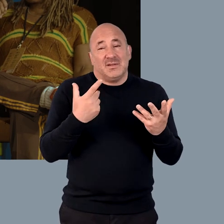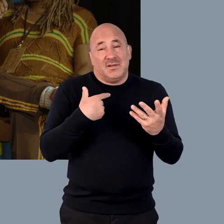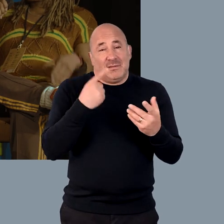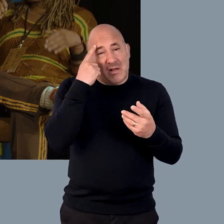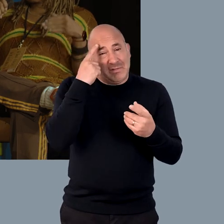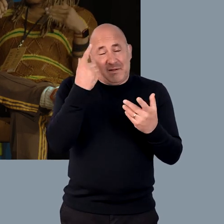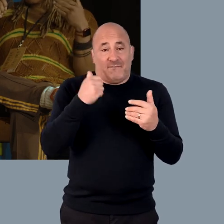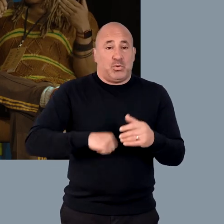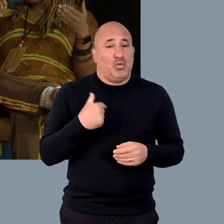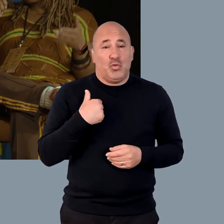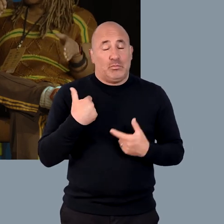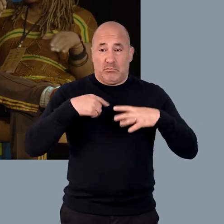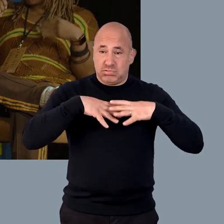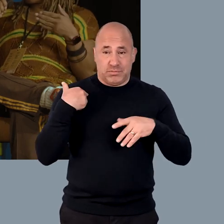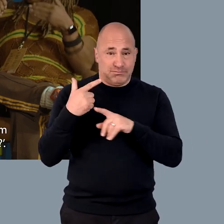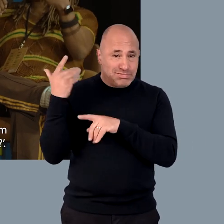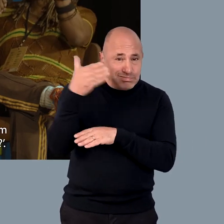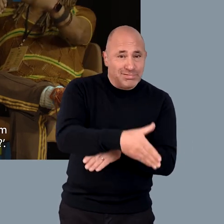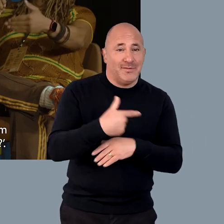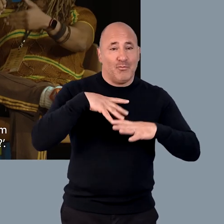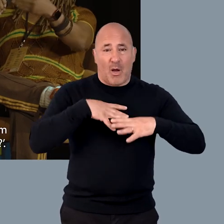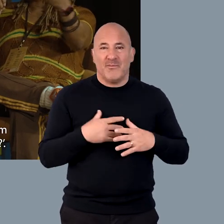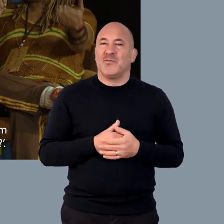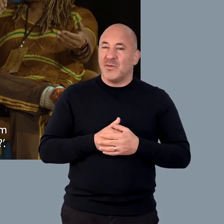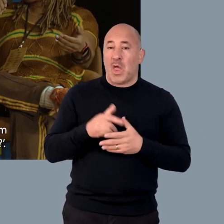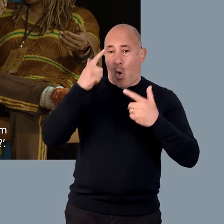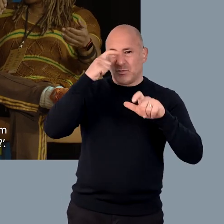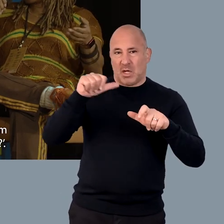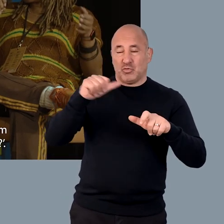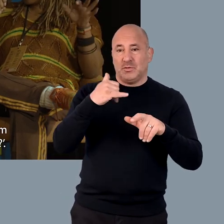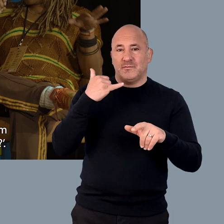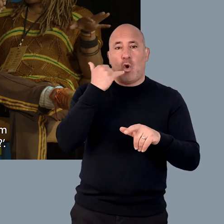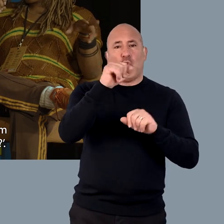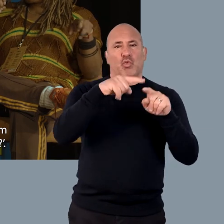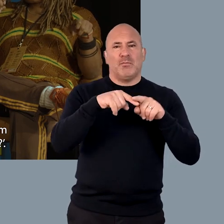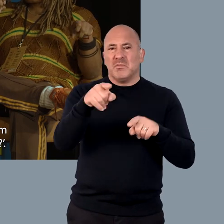the capacity I was tired out from the journey a hotel would call your room and say